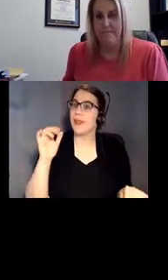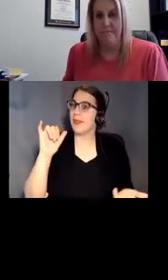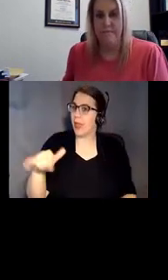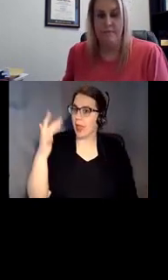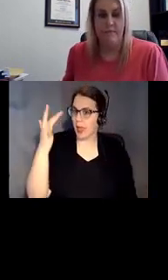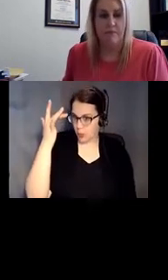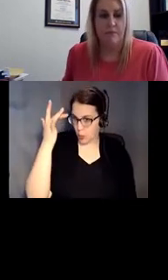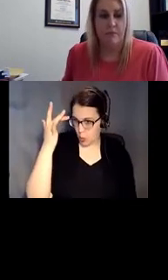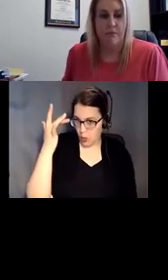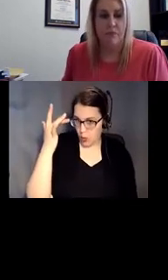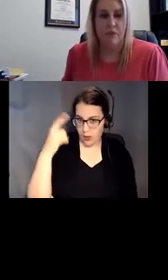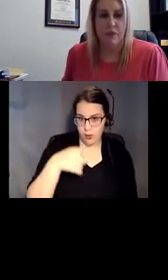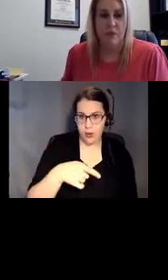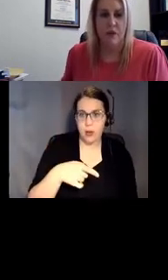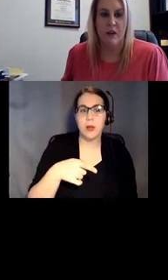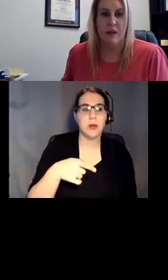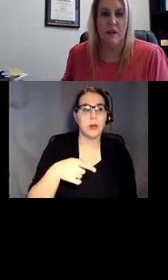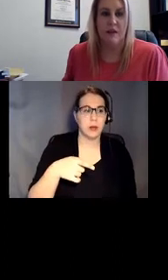reason,